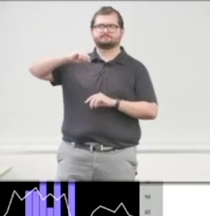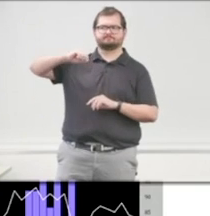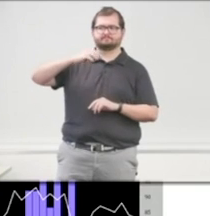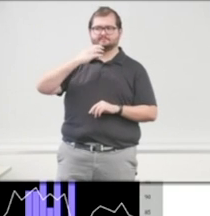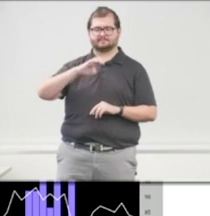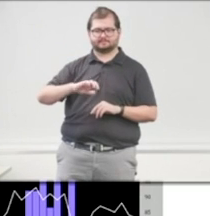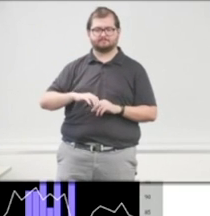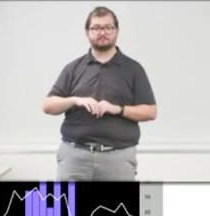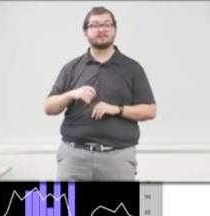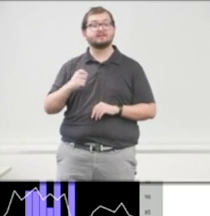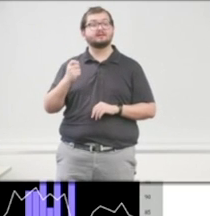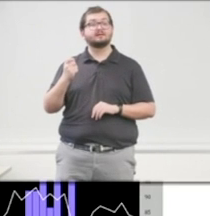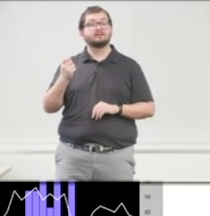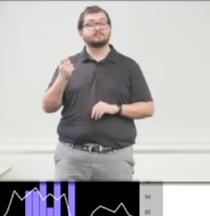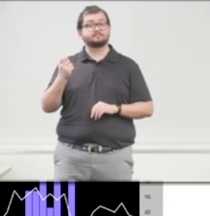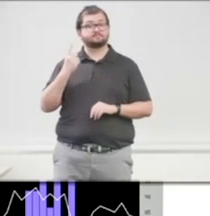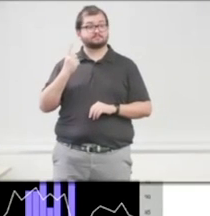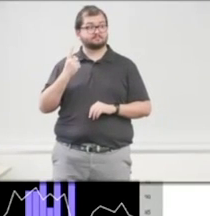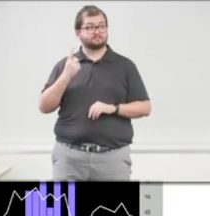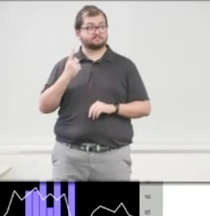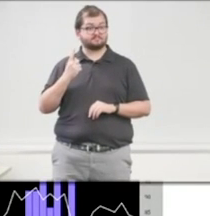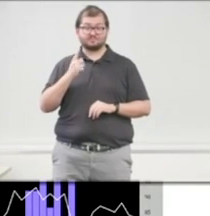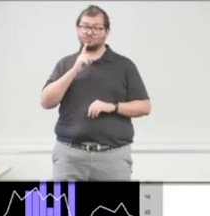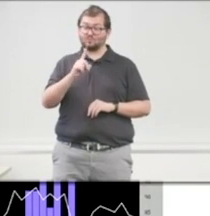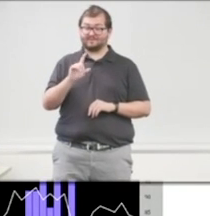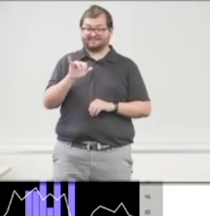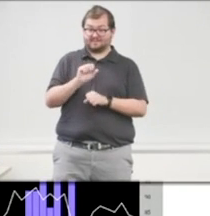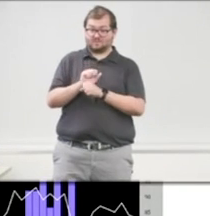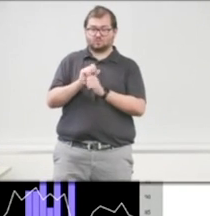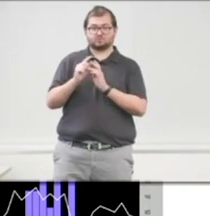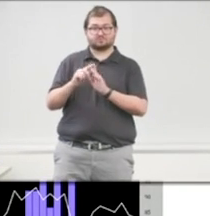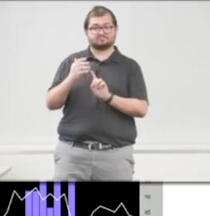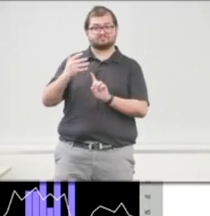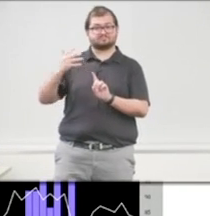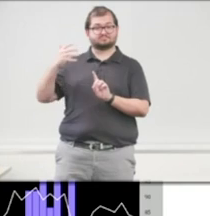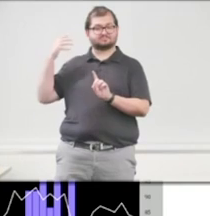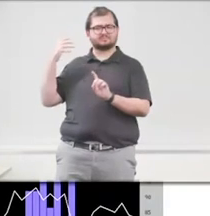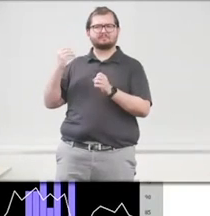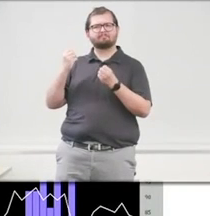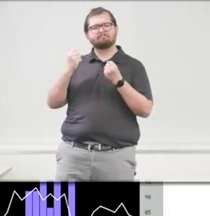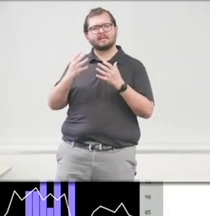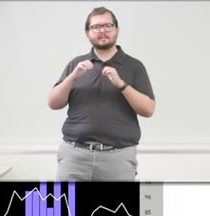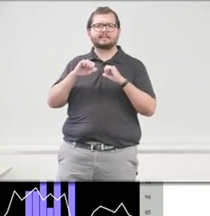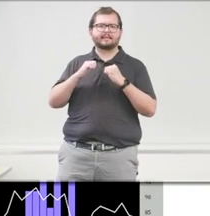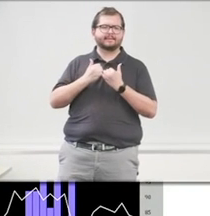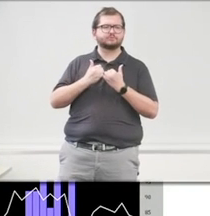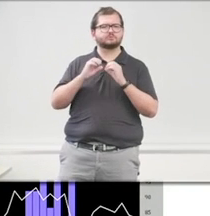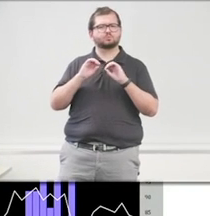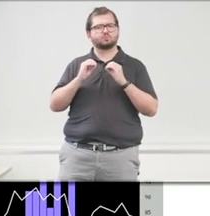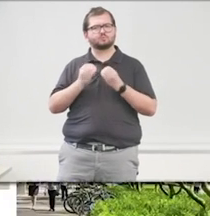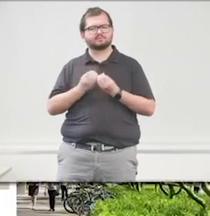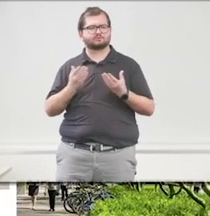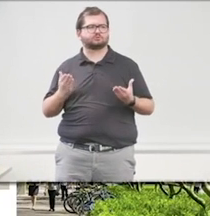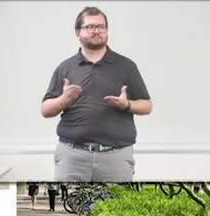But that work really has started for a couple of decades with lots of different agencies and organizations around our state. And so we knew